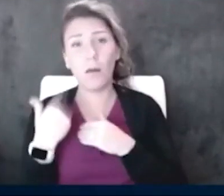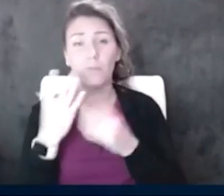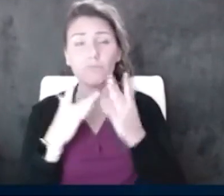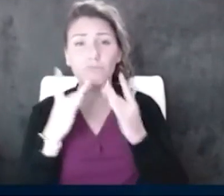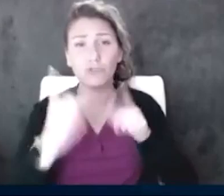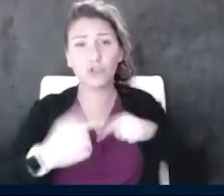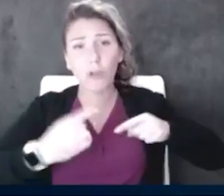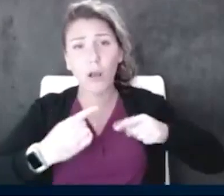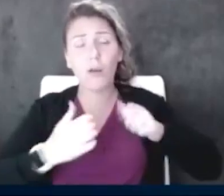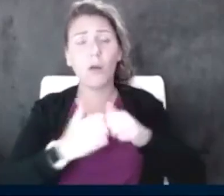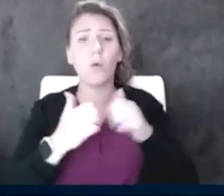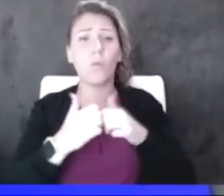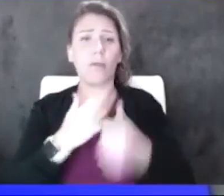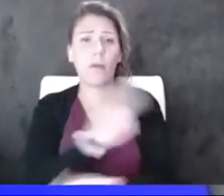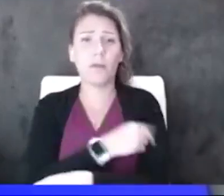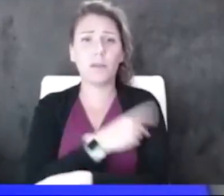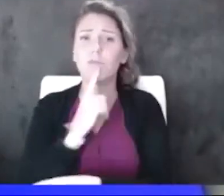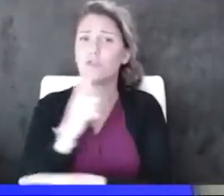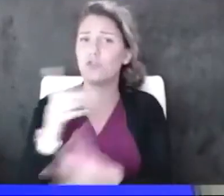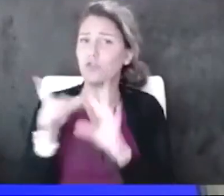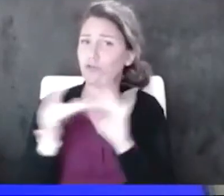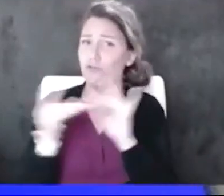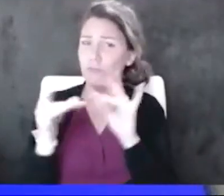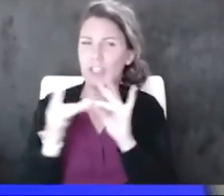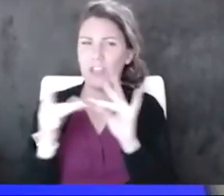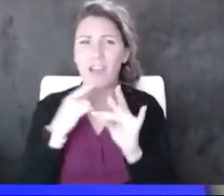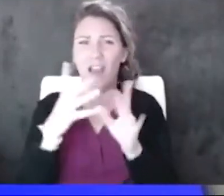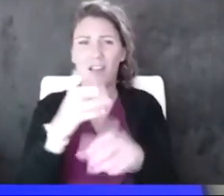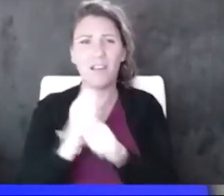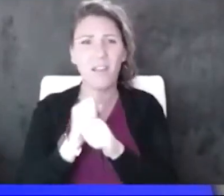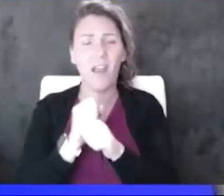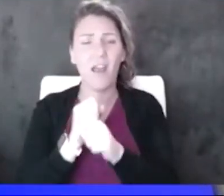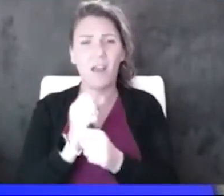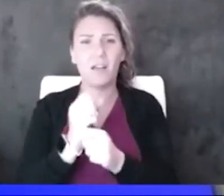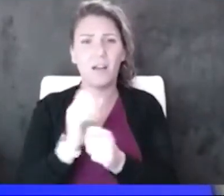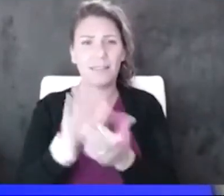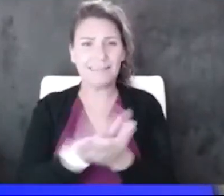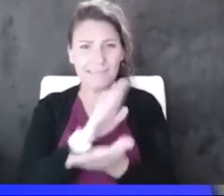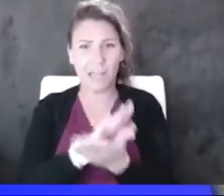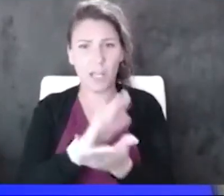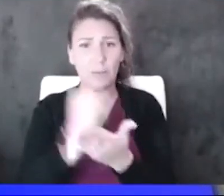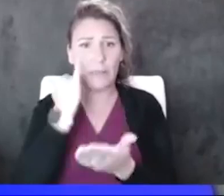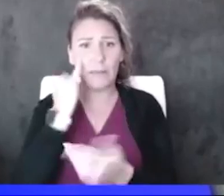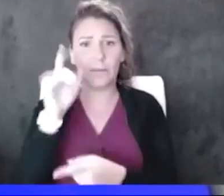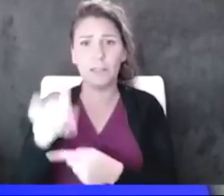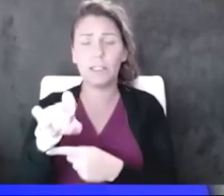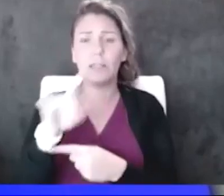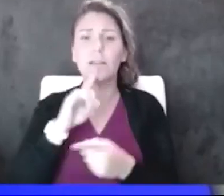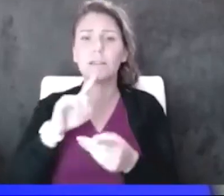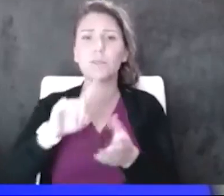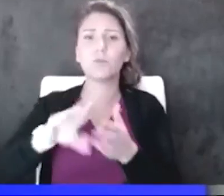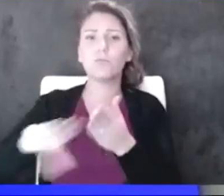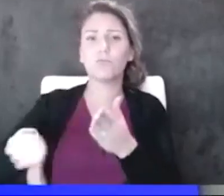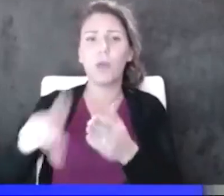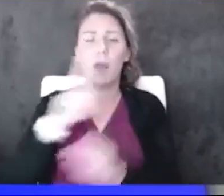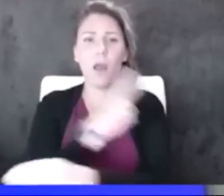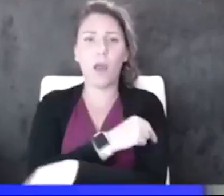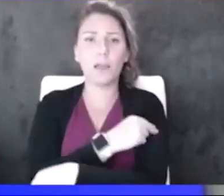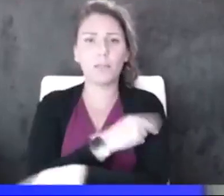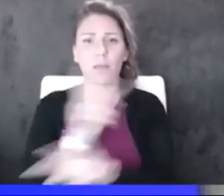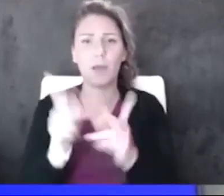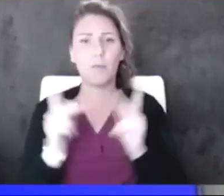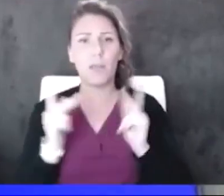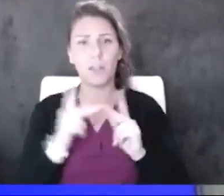storm. And I received a document yesterday suggesting if they needed to displace hospitalized patients due to Hurricane